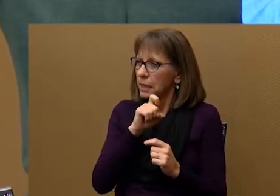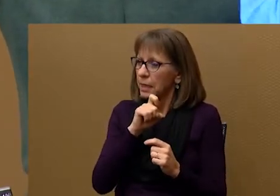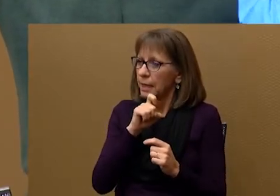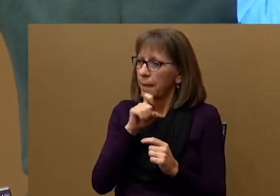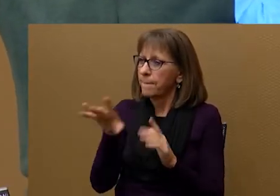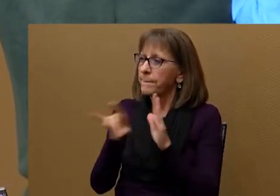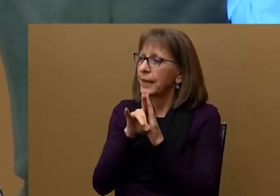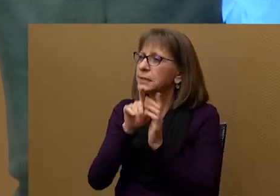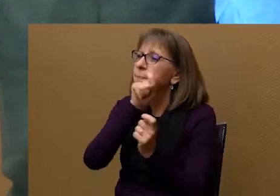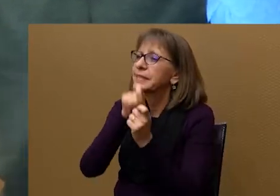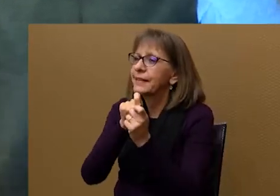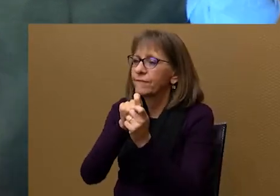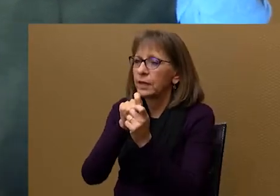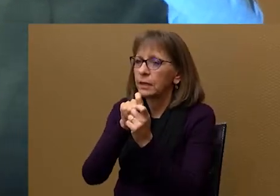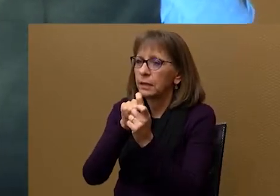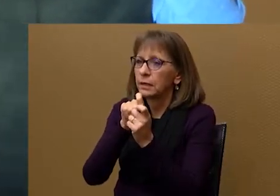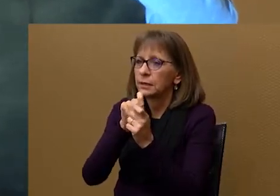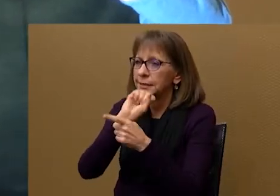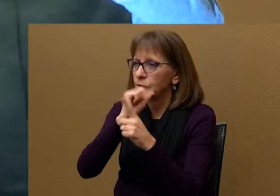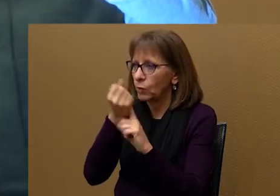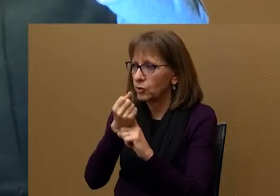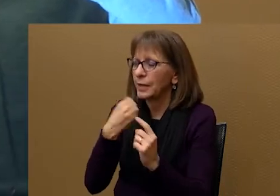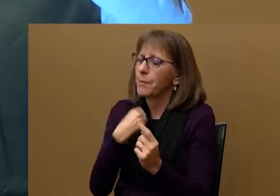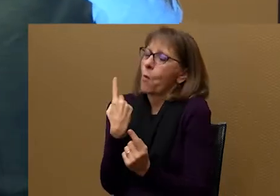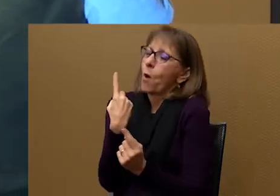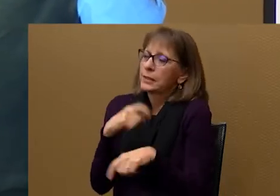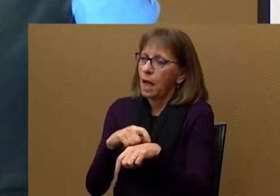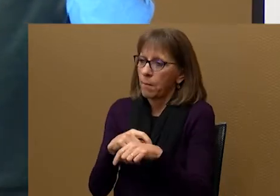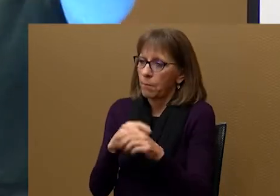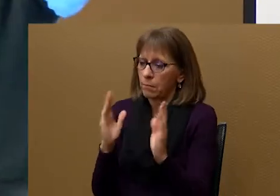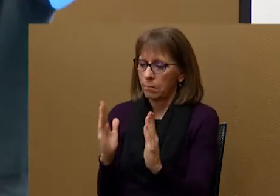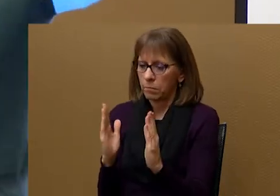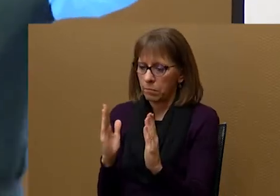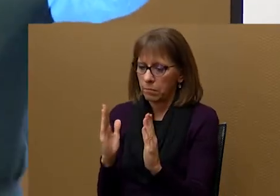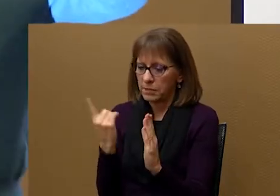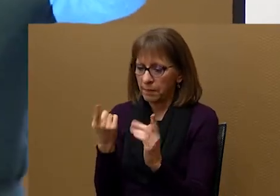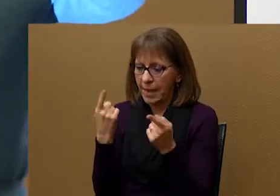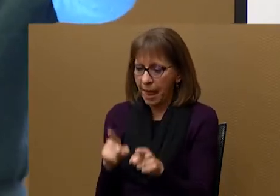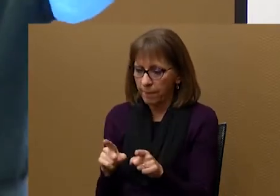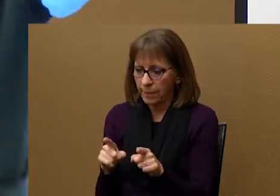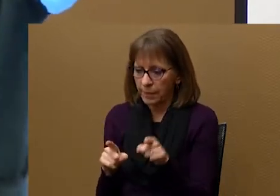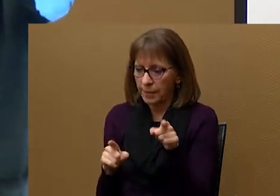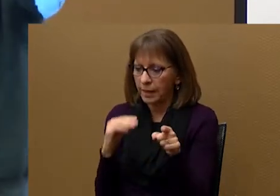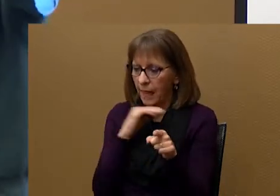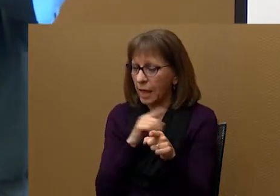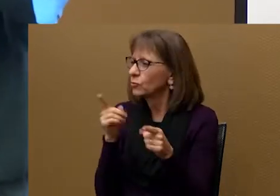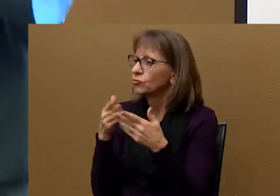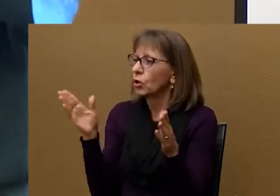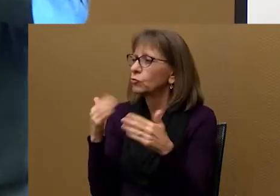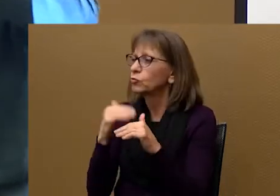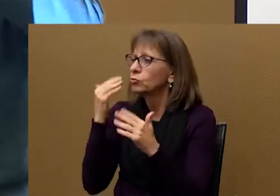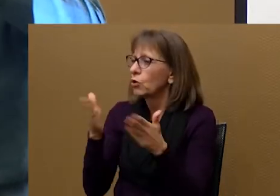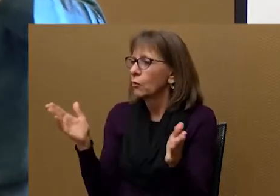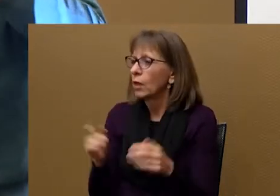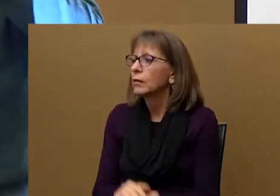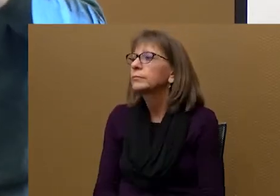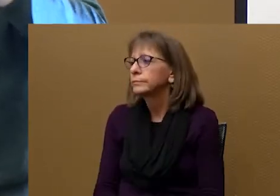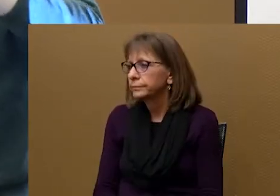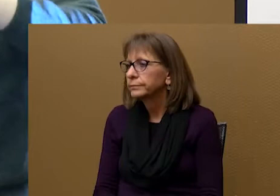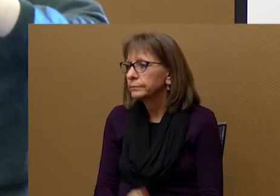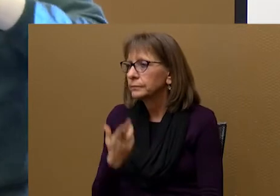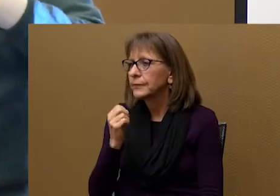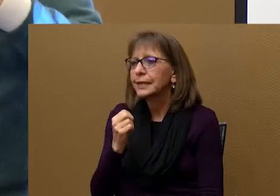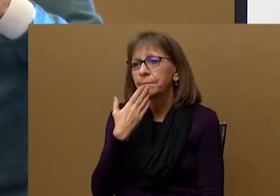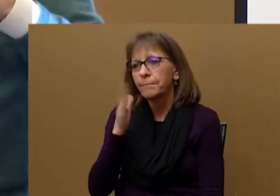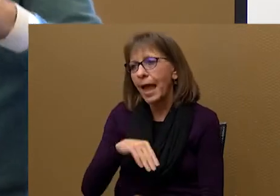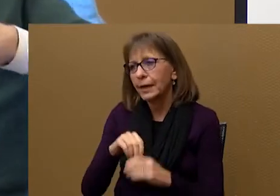lies. You'd have to apply this to a specific instance. So can you, that's the context. Mm-hmm. Give me one instance in which something